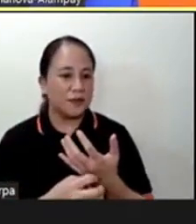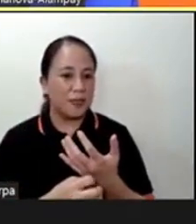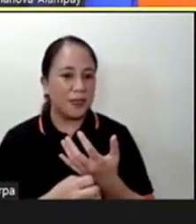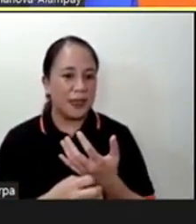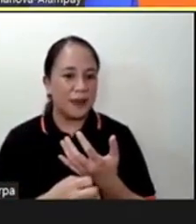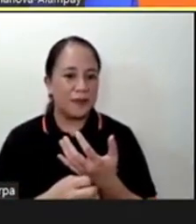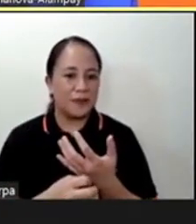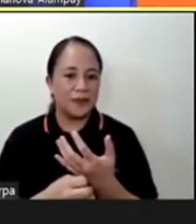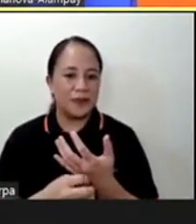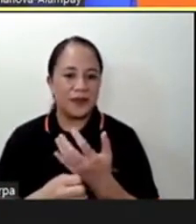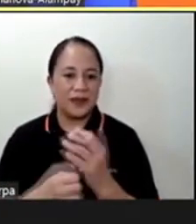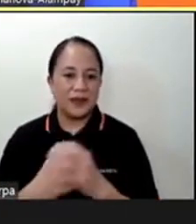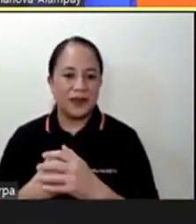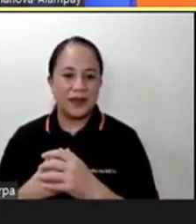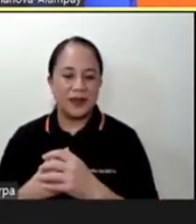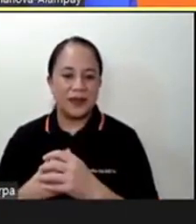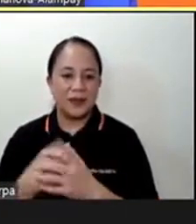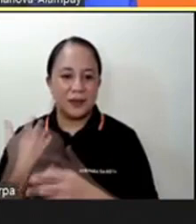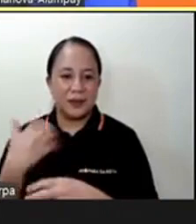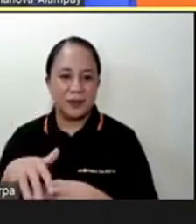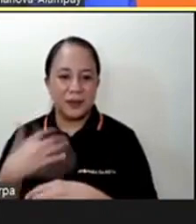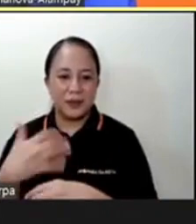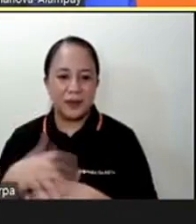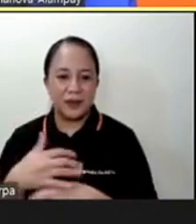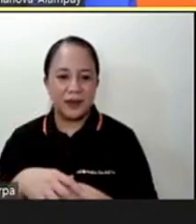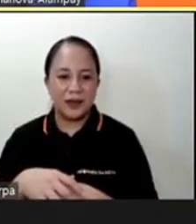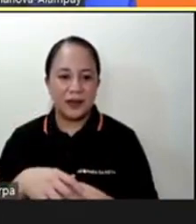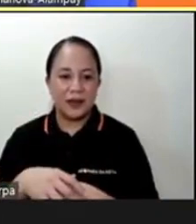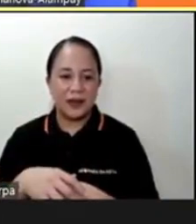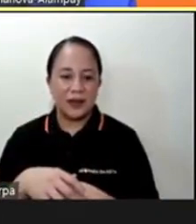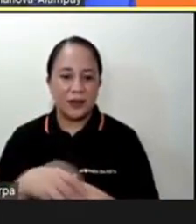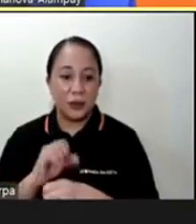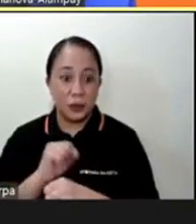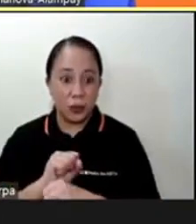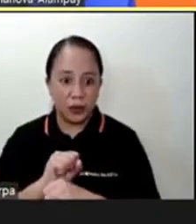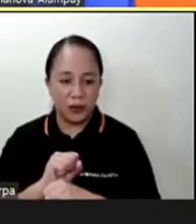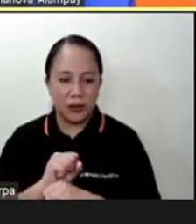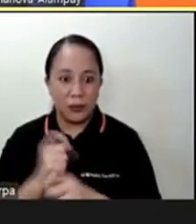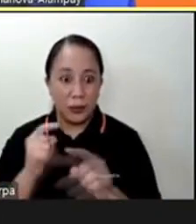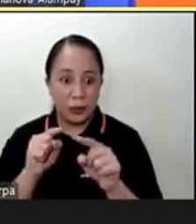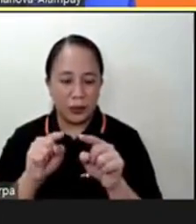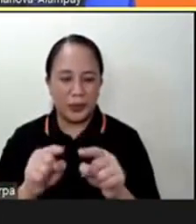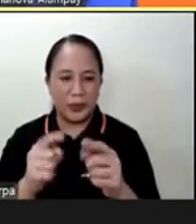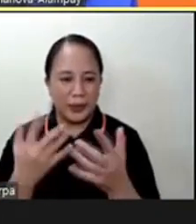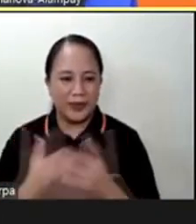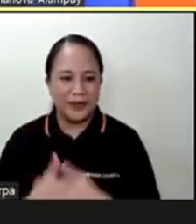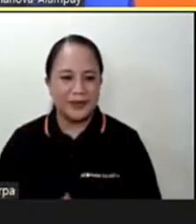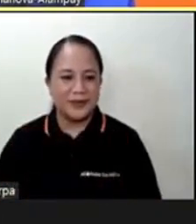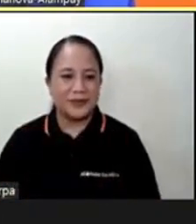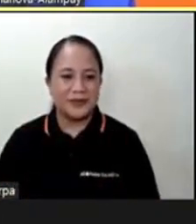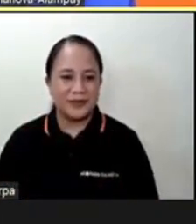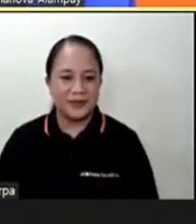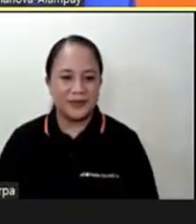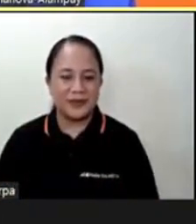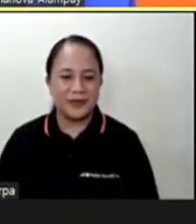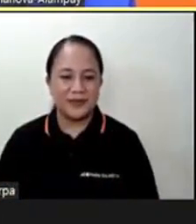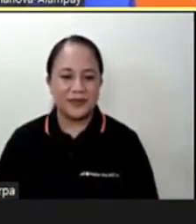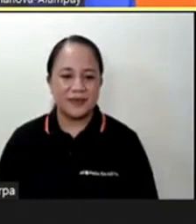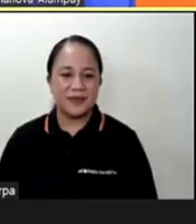Always duty. Hala, work ang naging coping. All right. Spending time